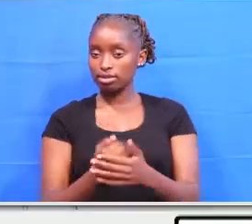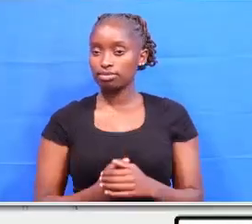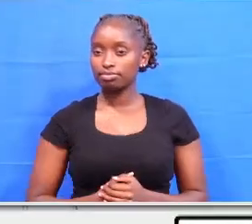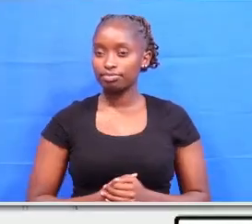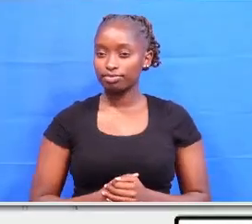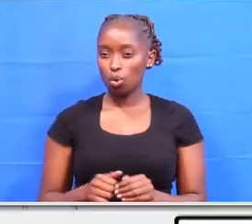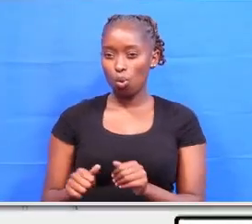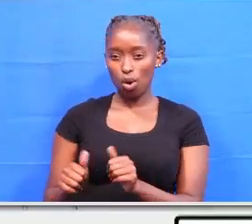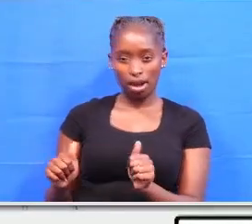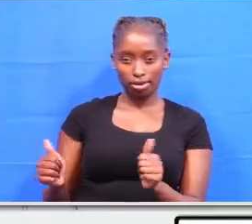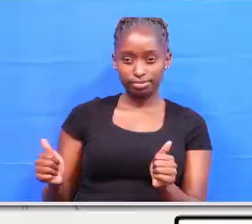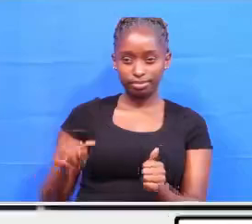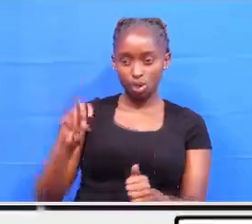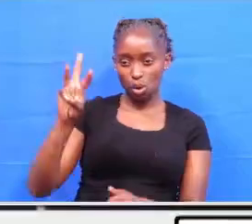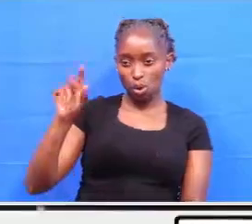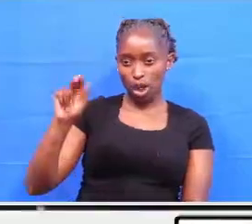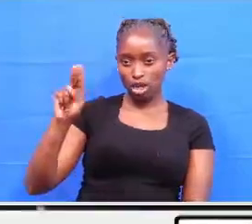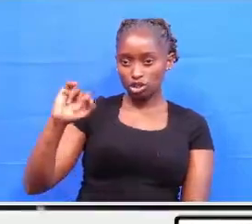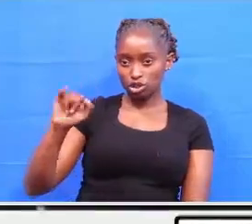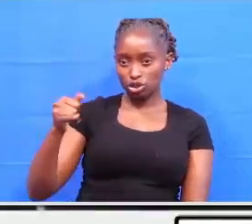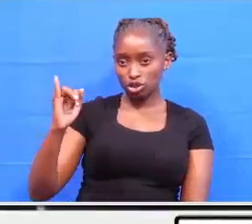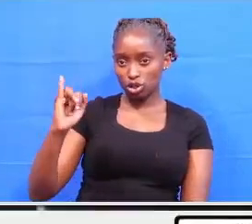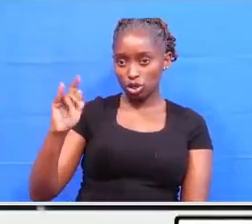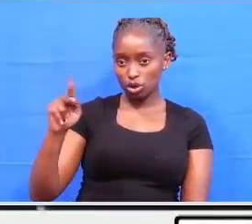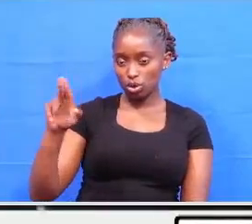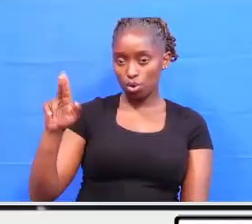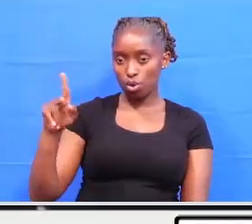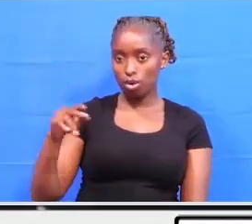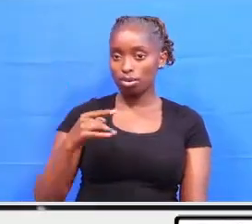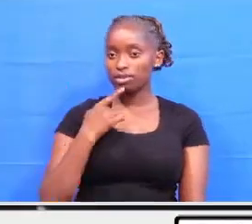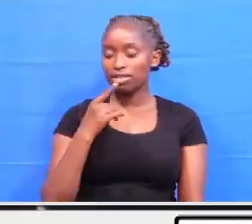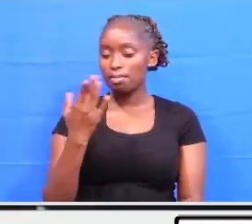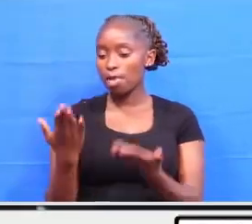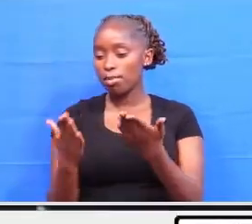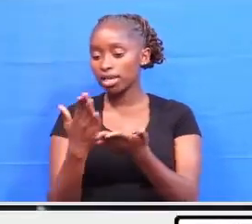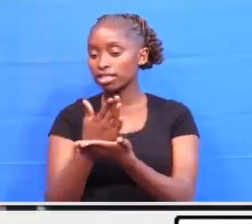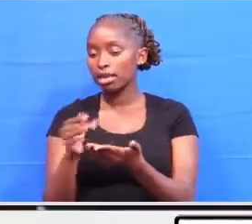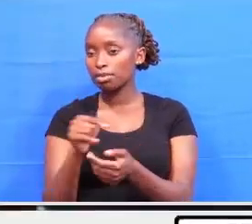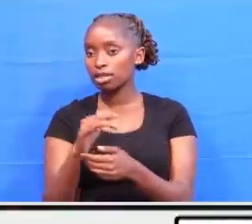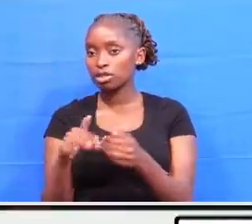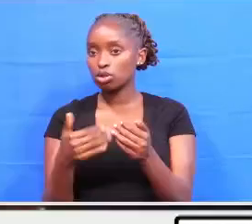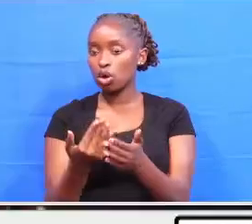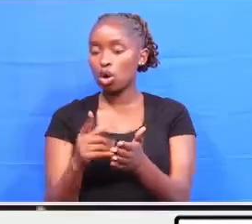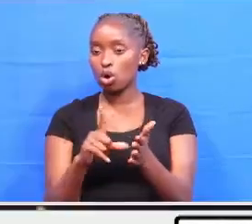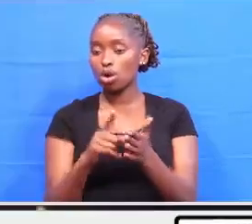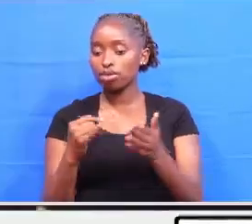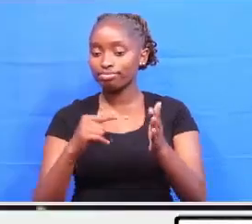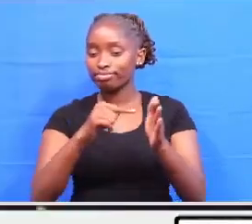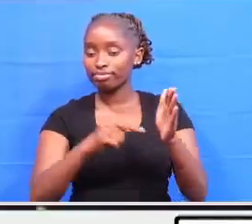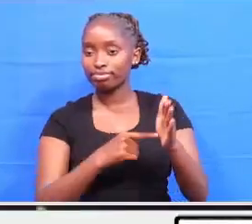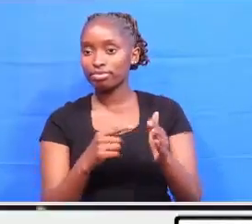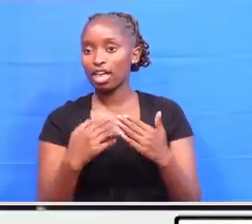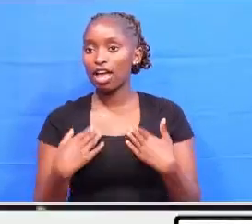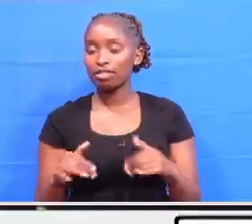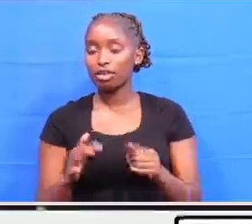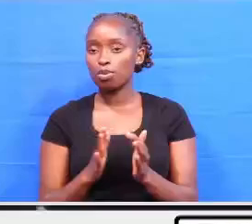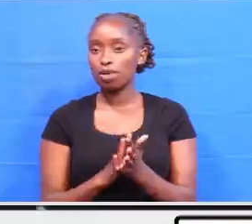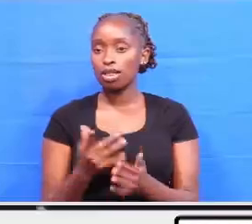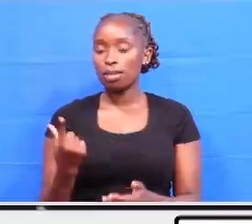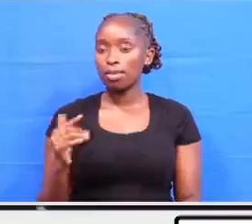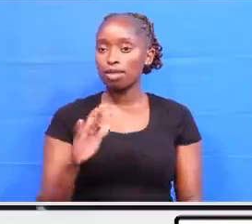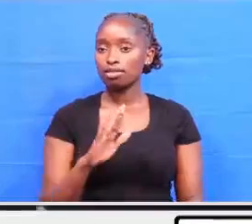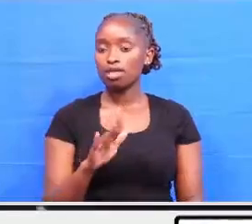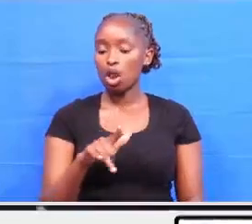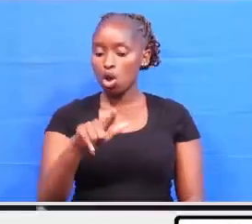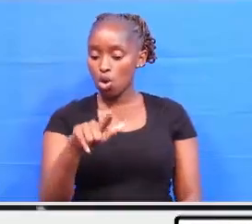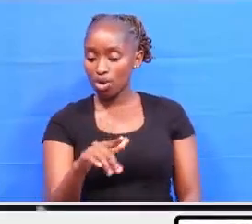did say that maybe some of the credit providing businesses should, you know, adjust their amounts a little bit lower to